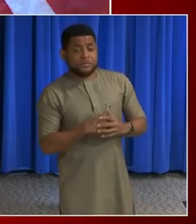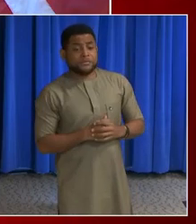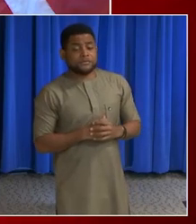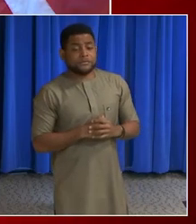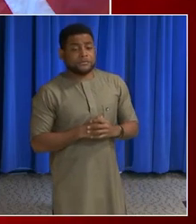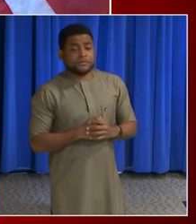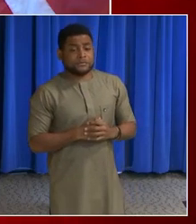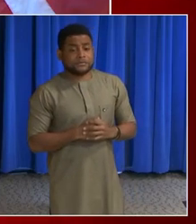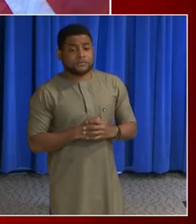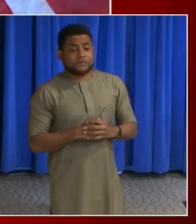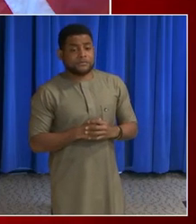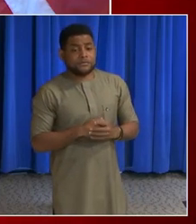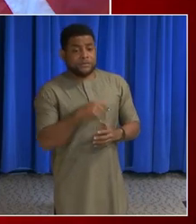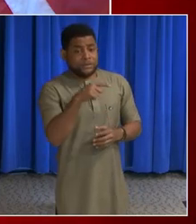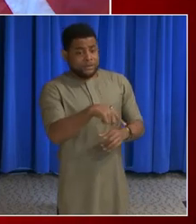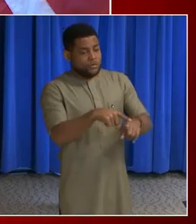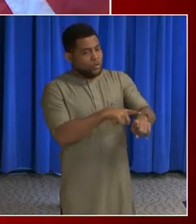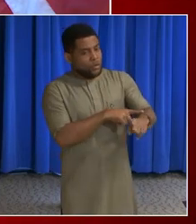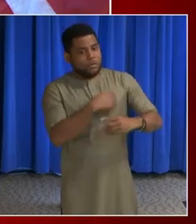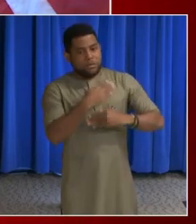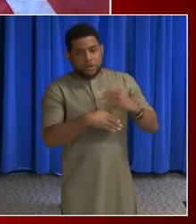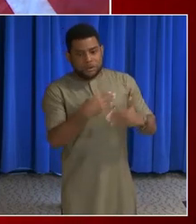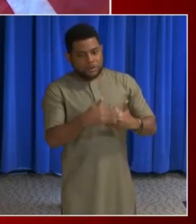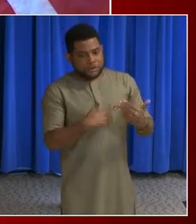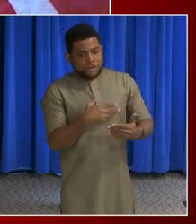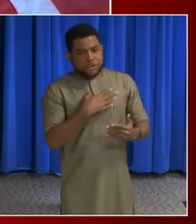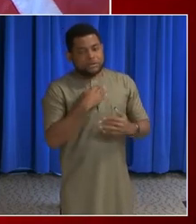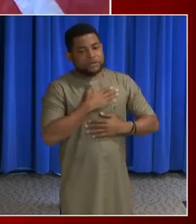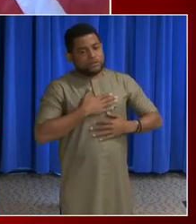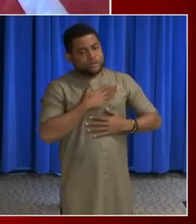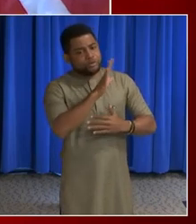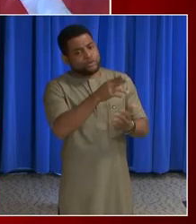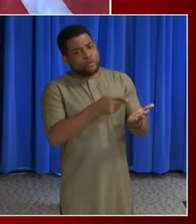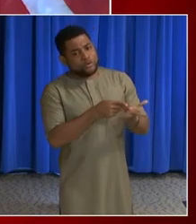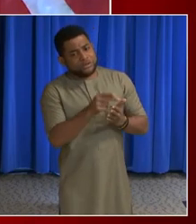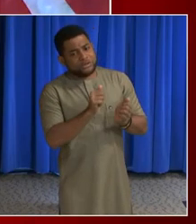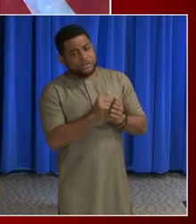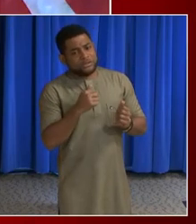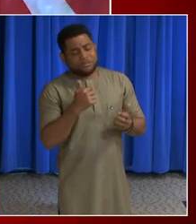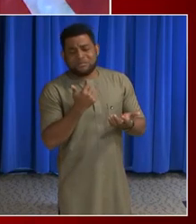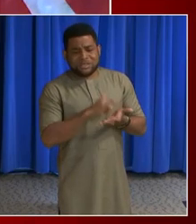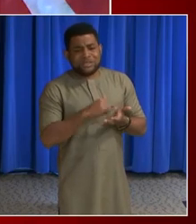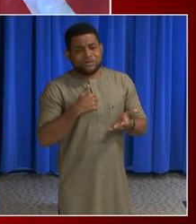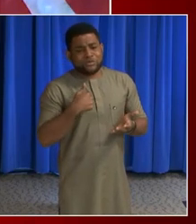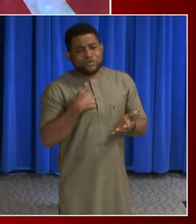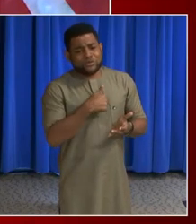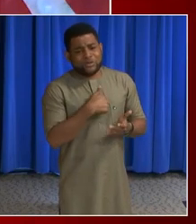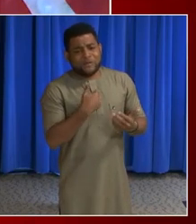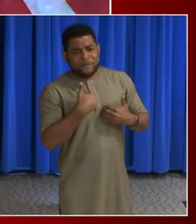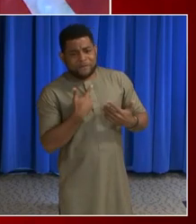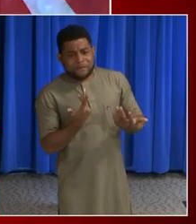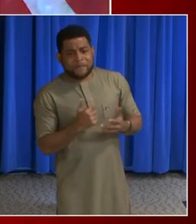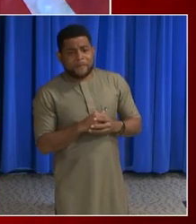Bowser. This is a long process, and I appreciate your honesty that we're early on in it, and that it's going to take a while to sort through all the